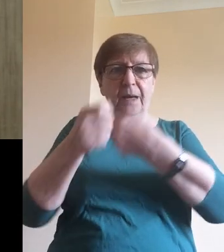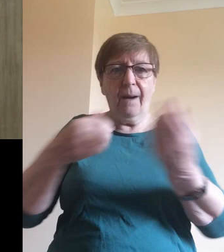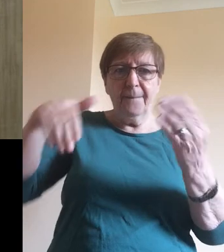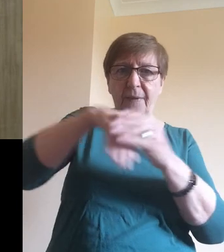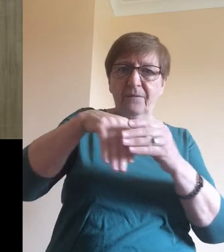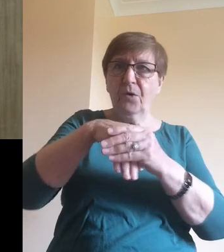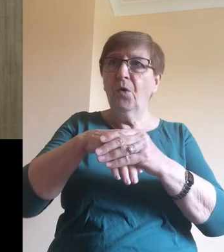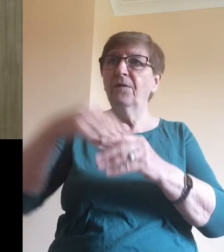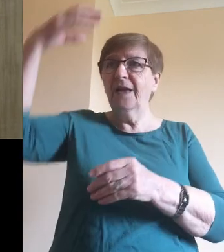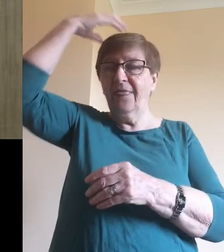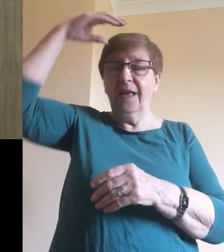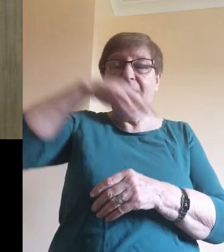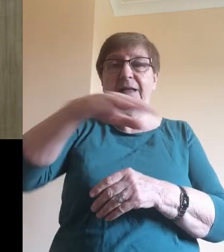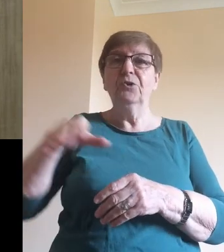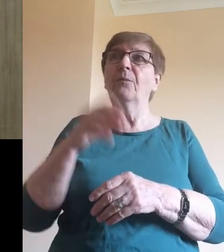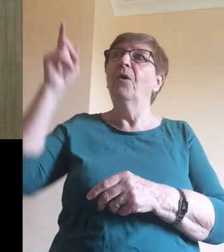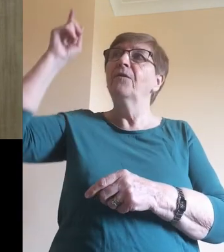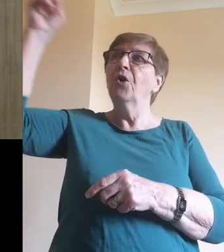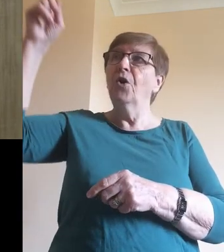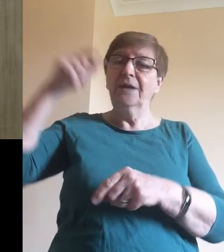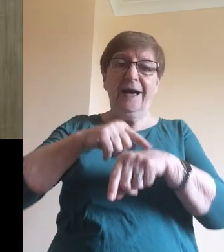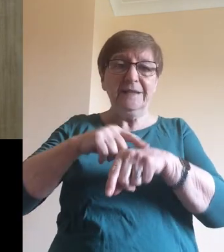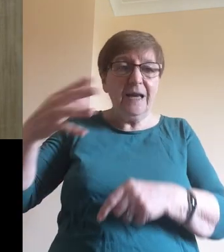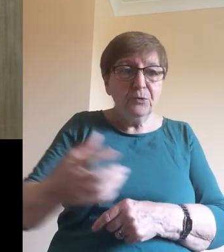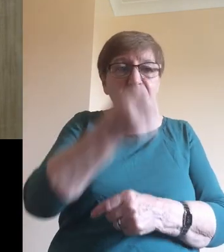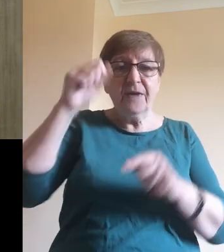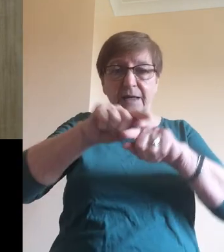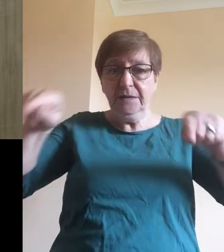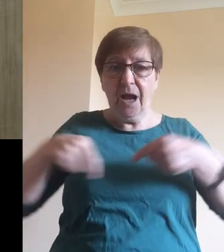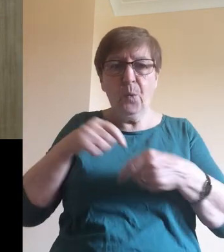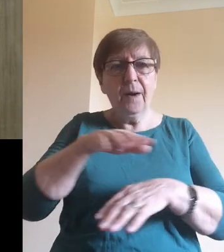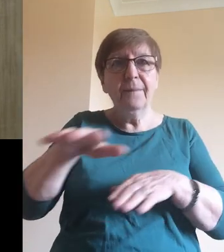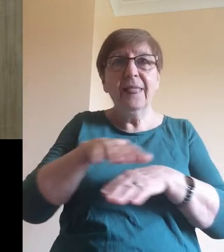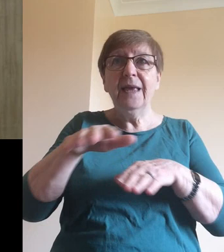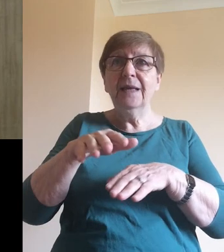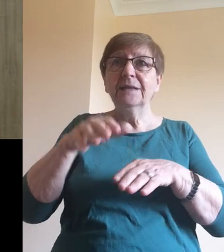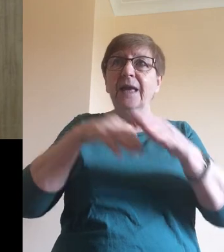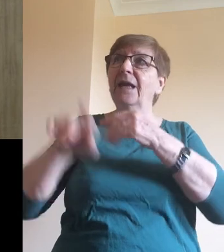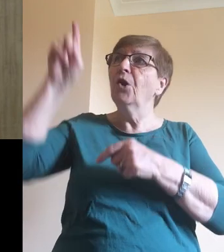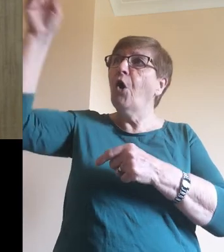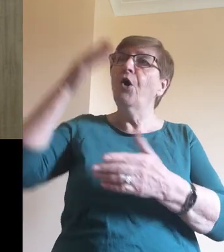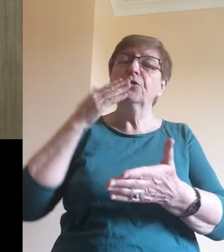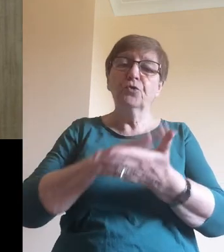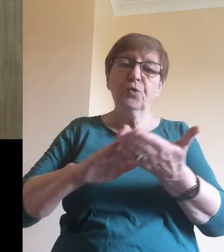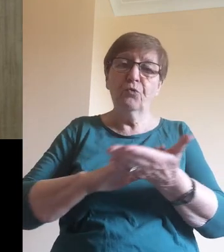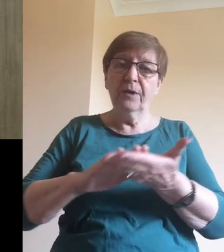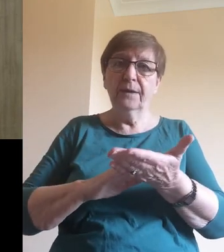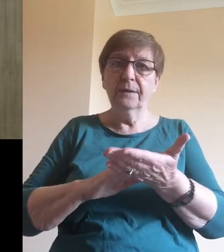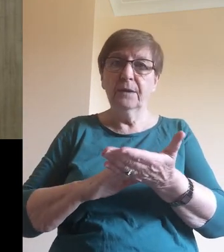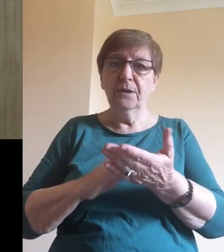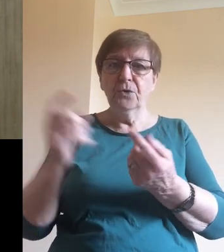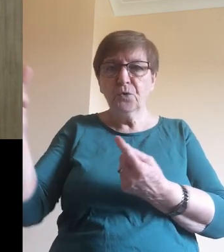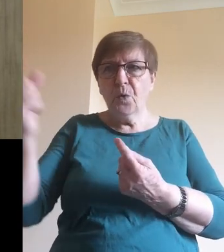It's a time for us to find our place and our part in the story. And so comes